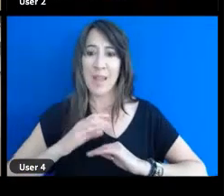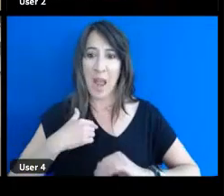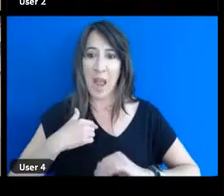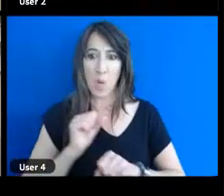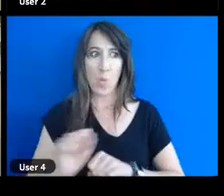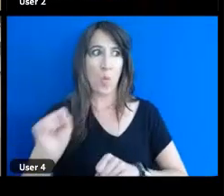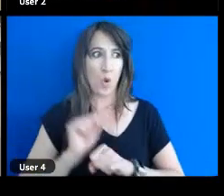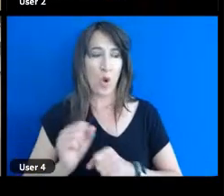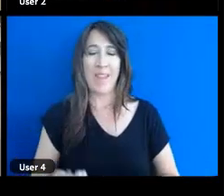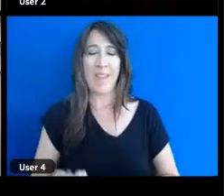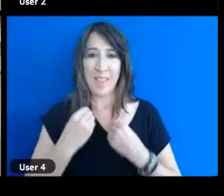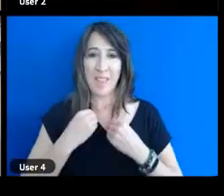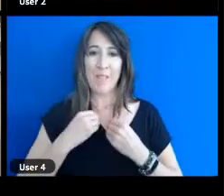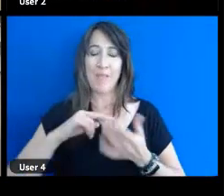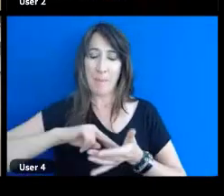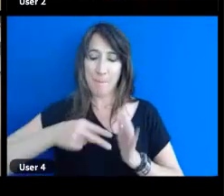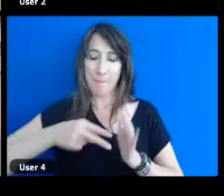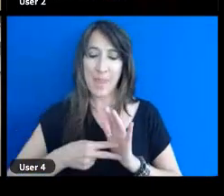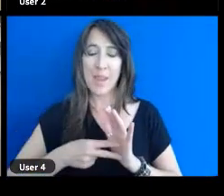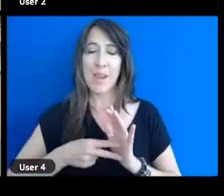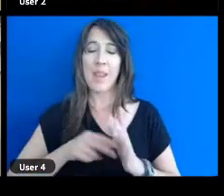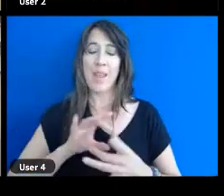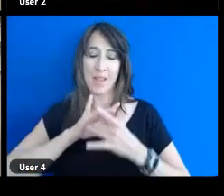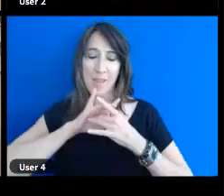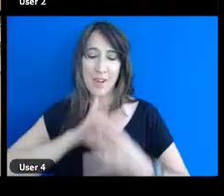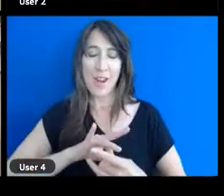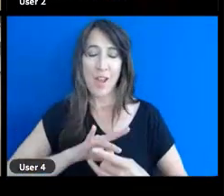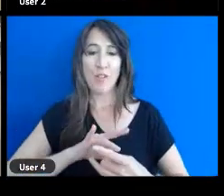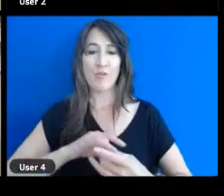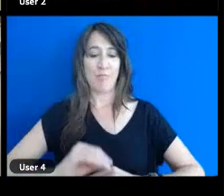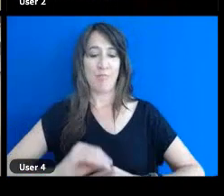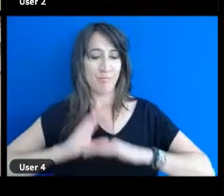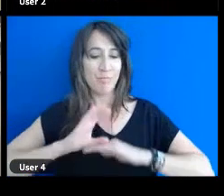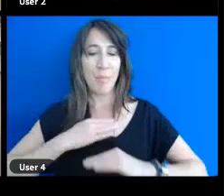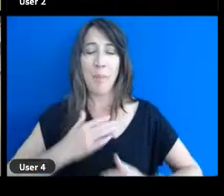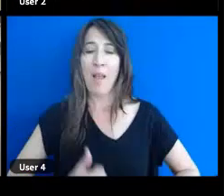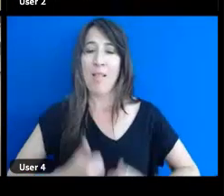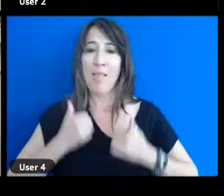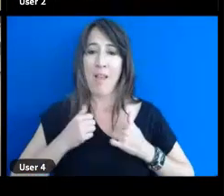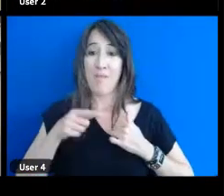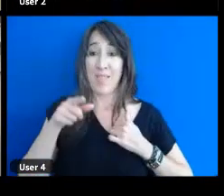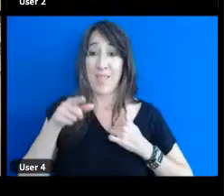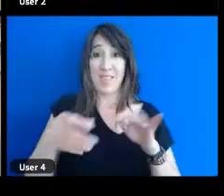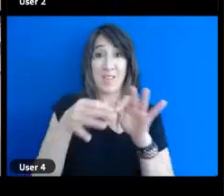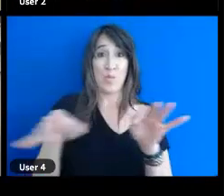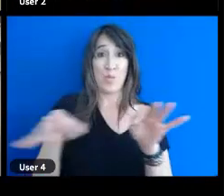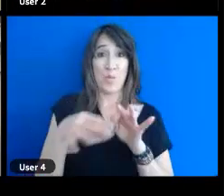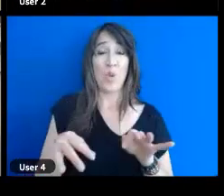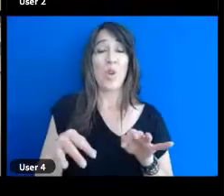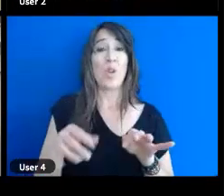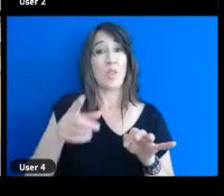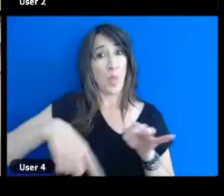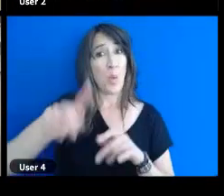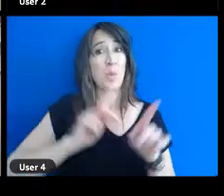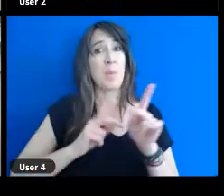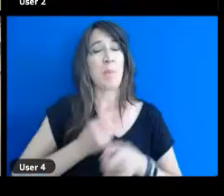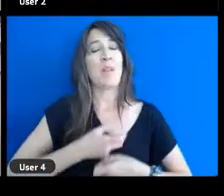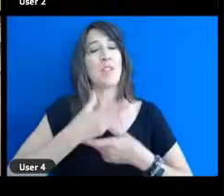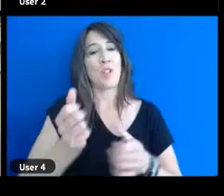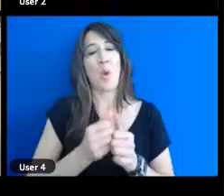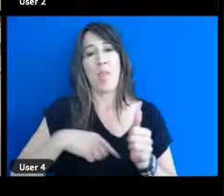worth, aside from the financial benefits, that having a job provides purpose and meaning and connection to others.